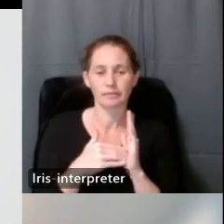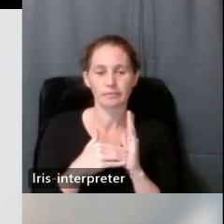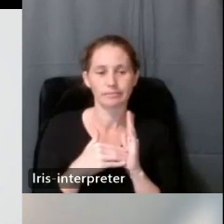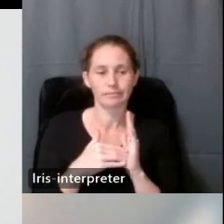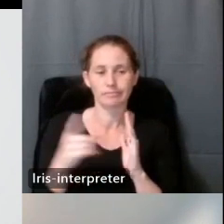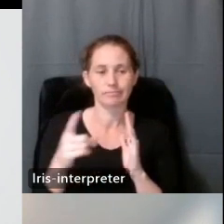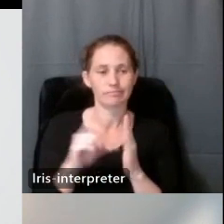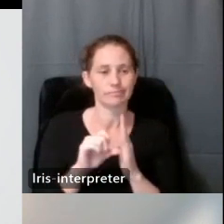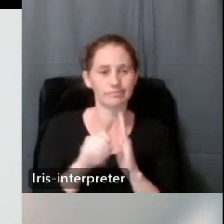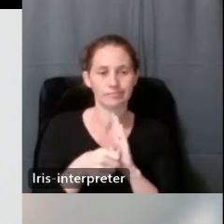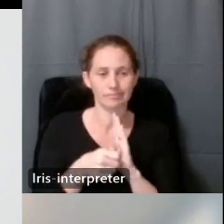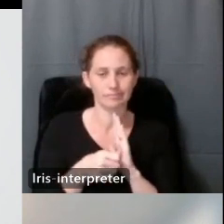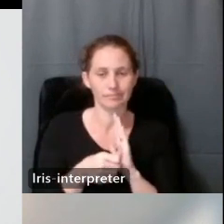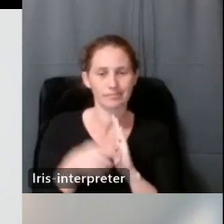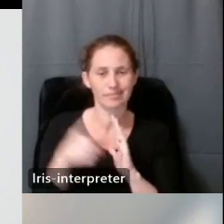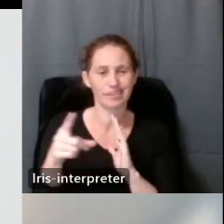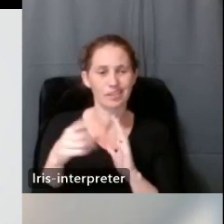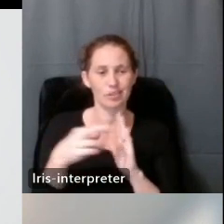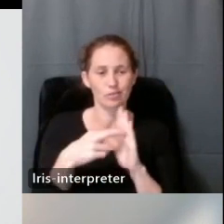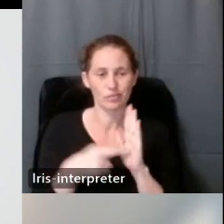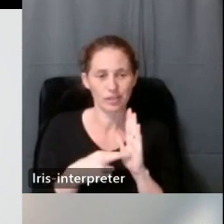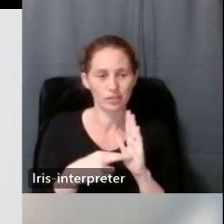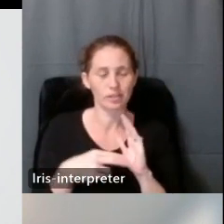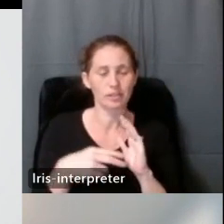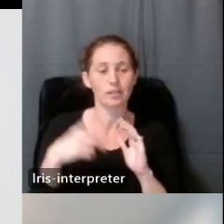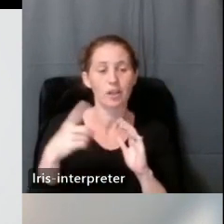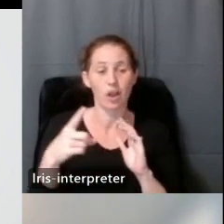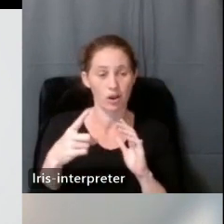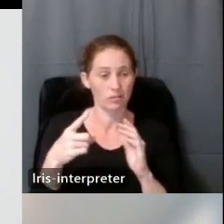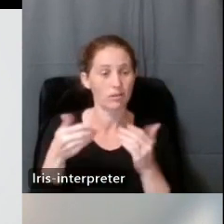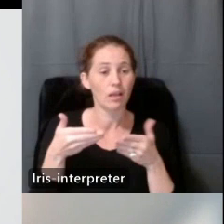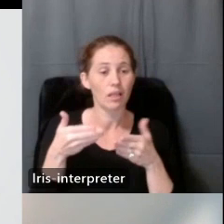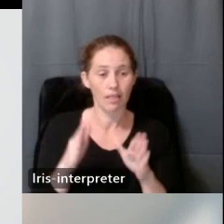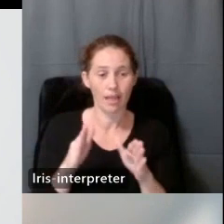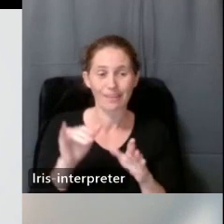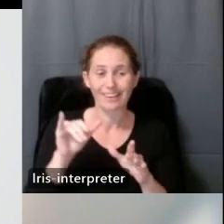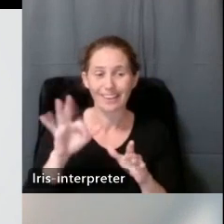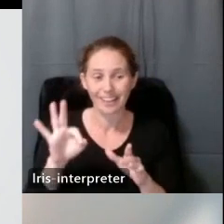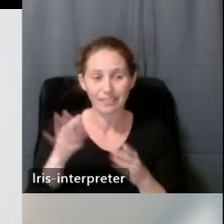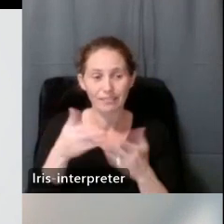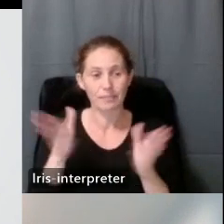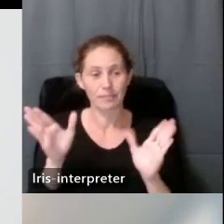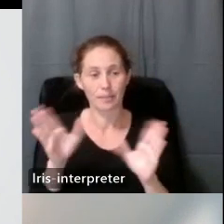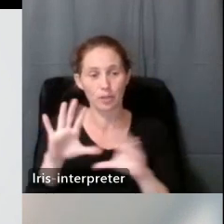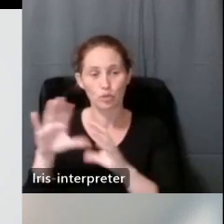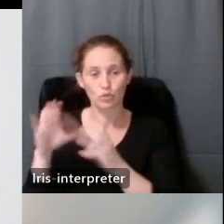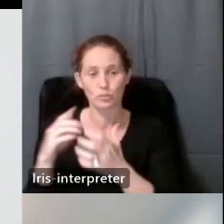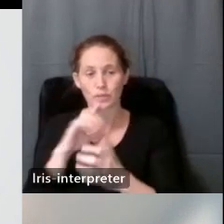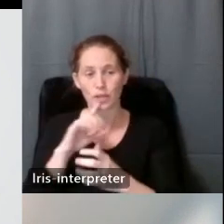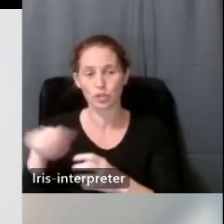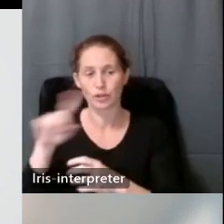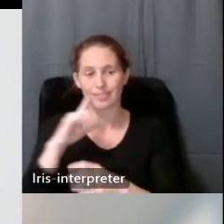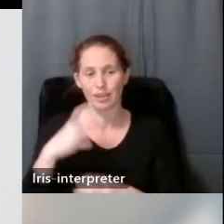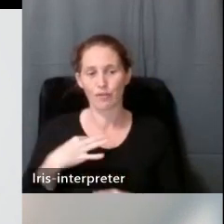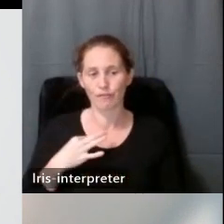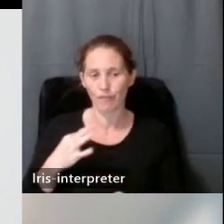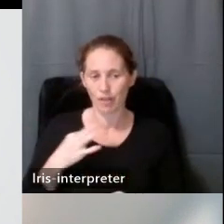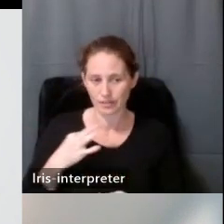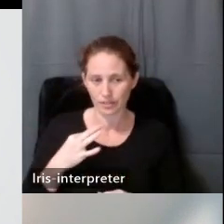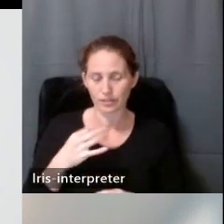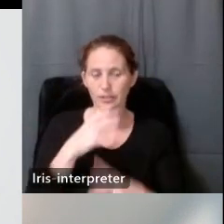just reiterating that these registries are permissible as long as public entities ensure that they are